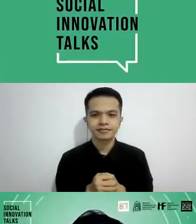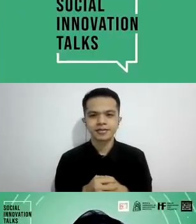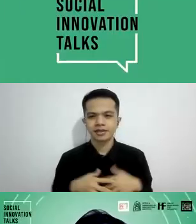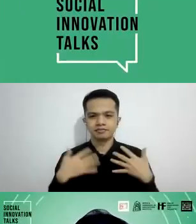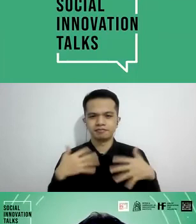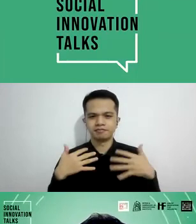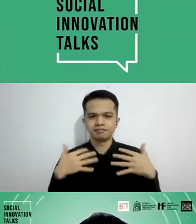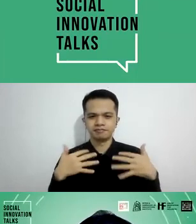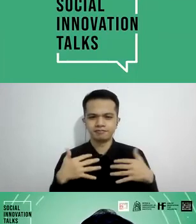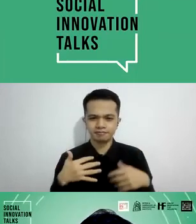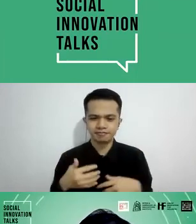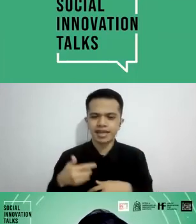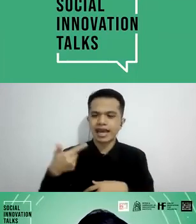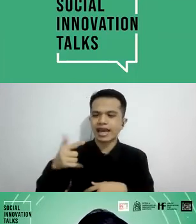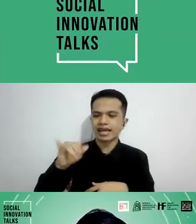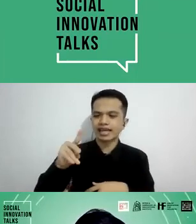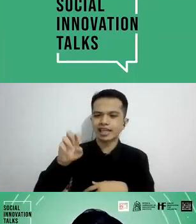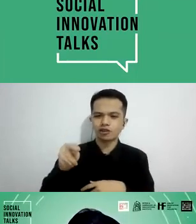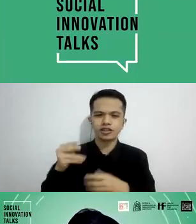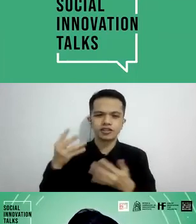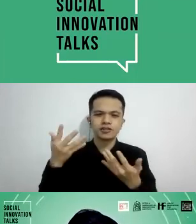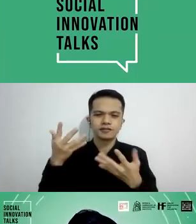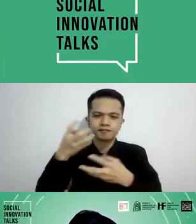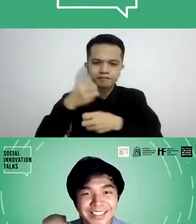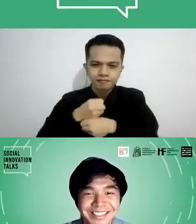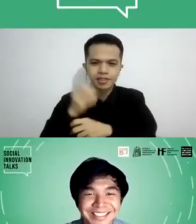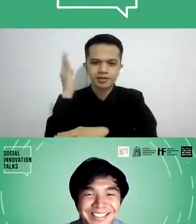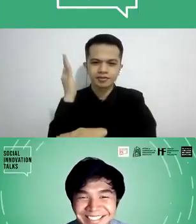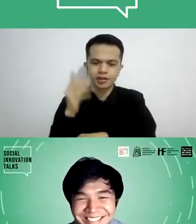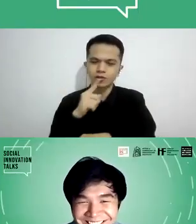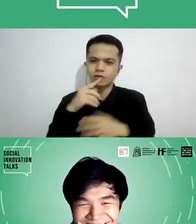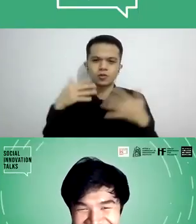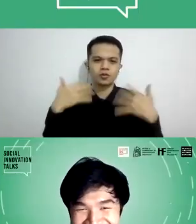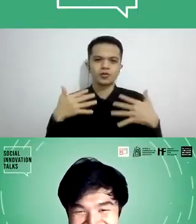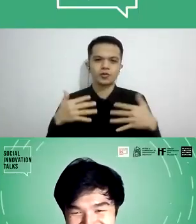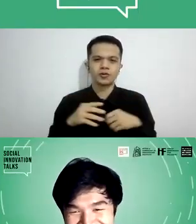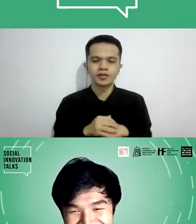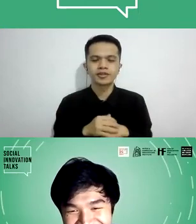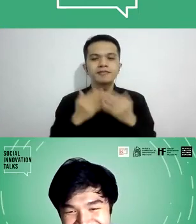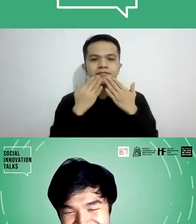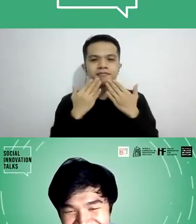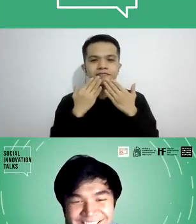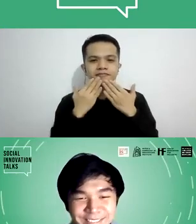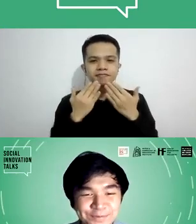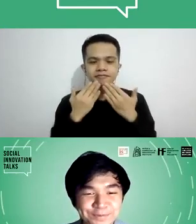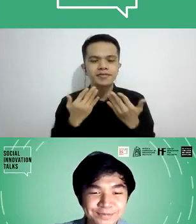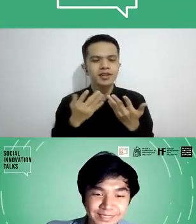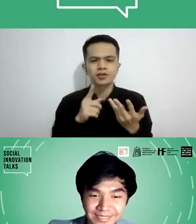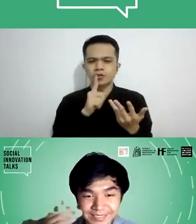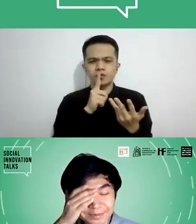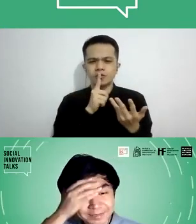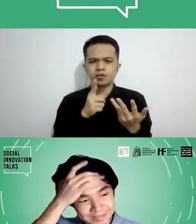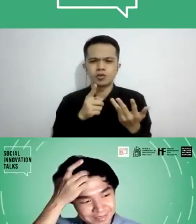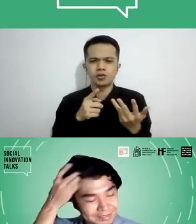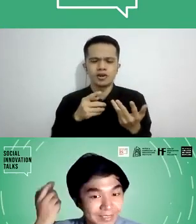Wow, Sir Gideon, ending his talks with a bang. Thank you so much, sir.